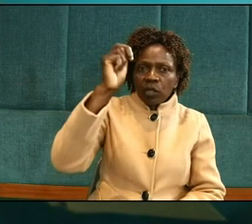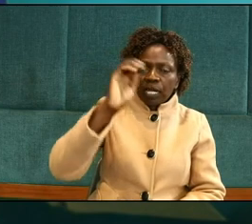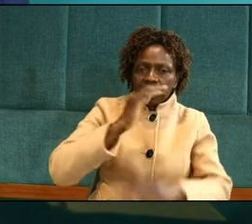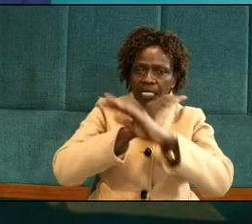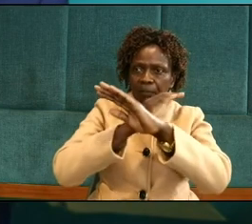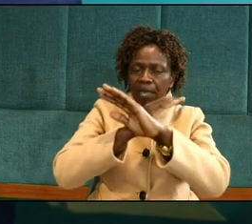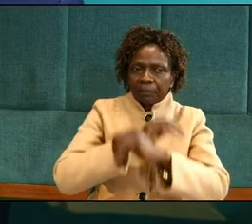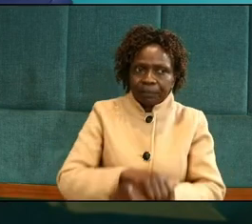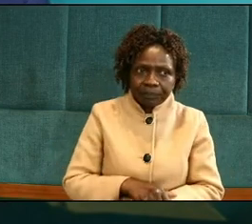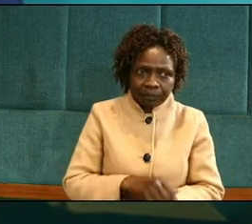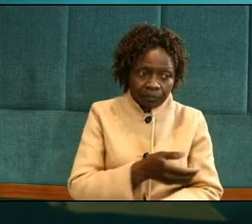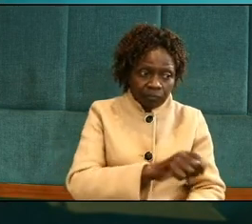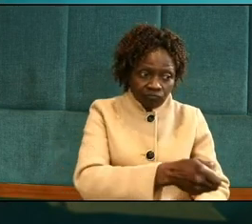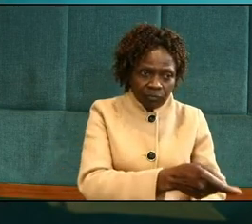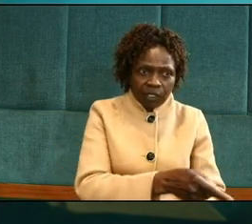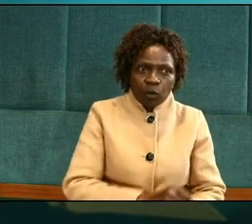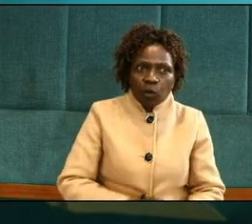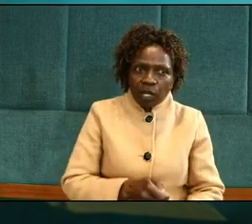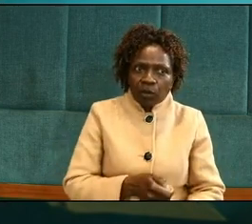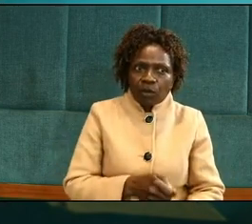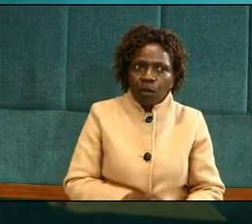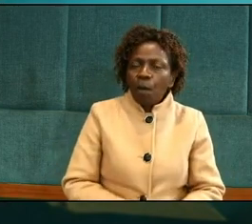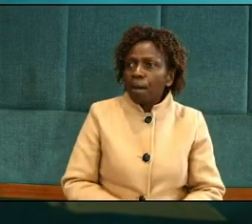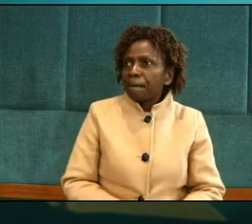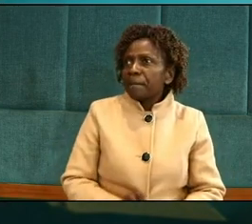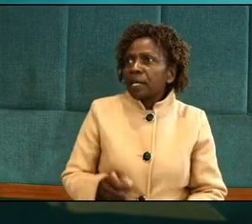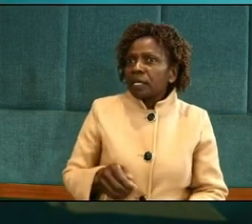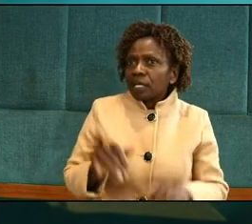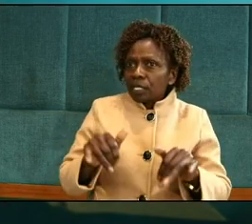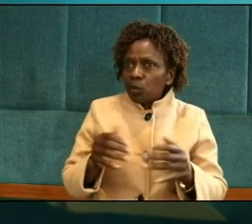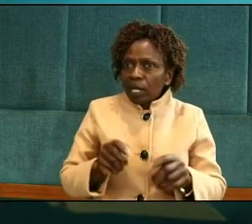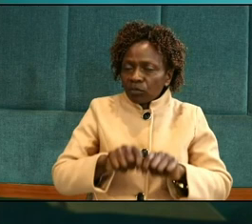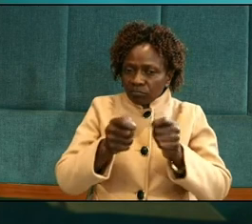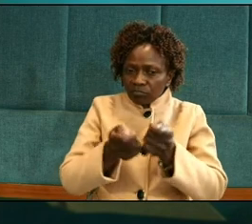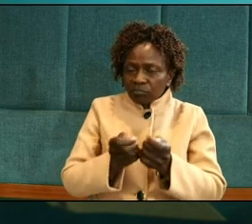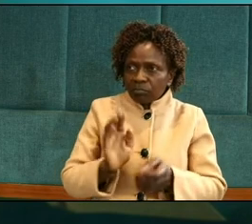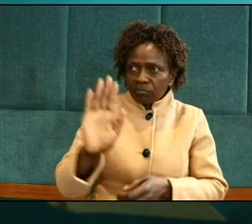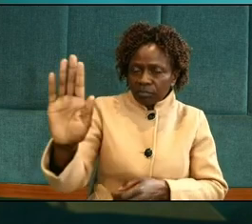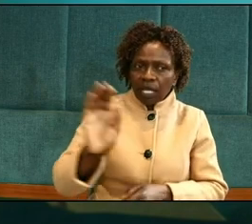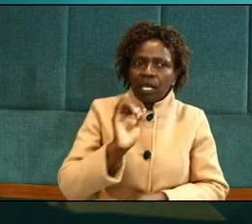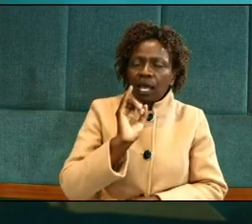he happens to stay where my tribesmen are.